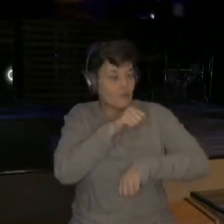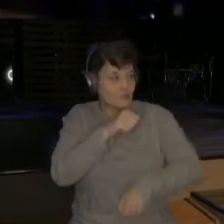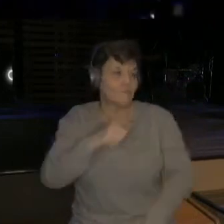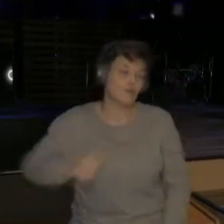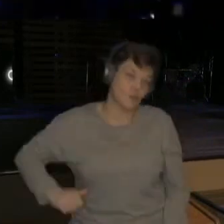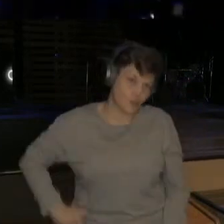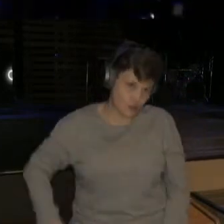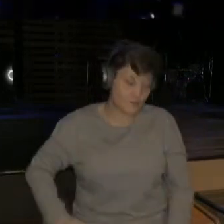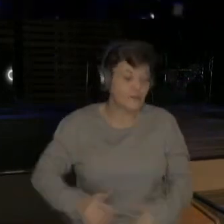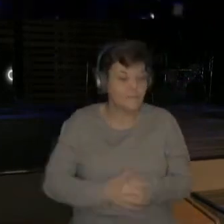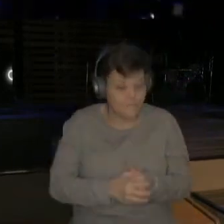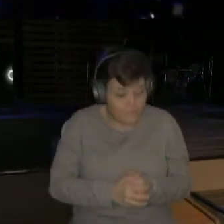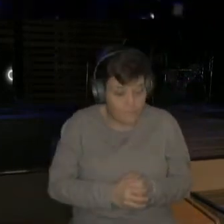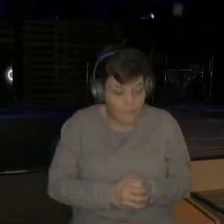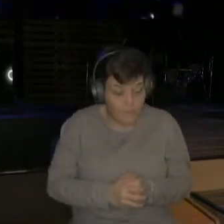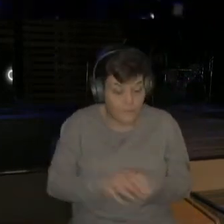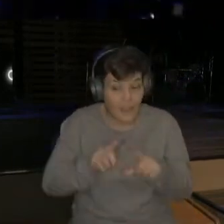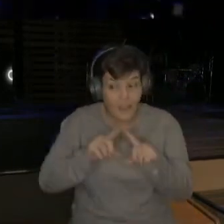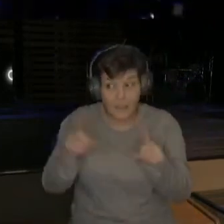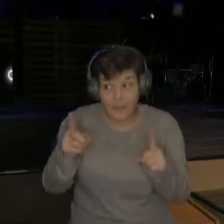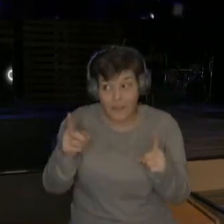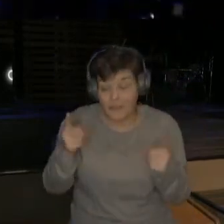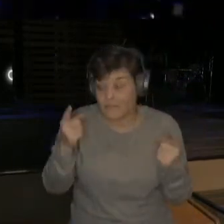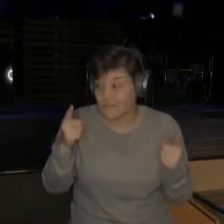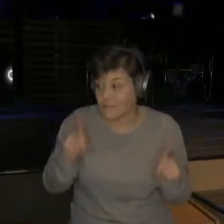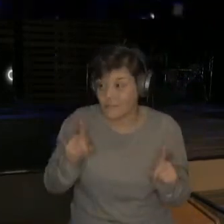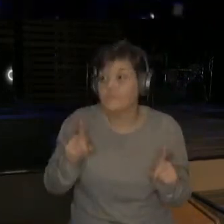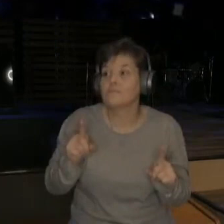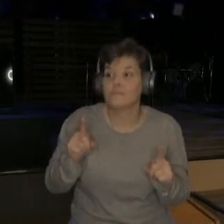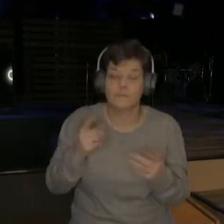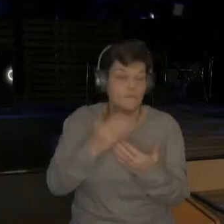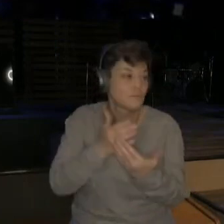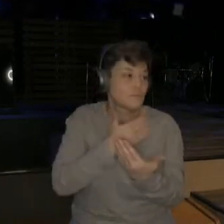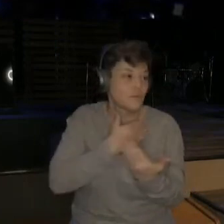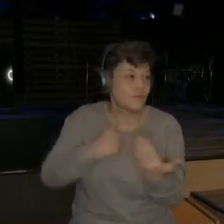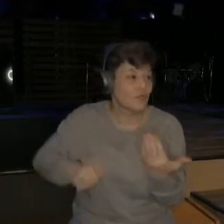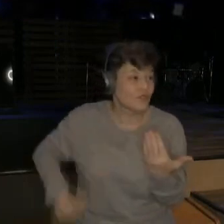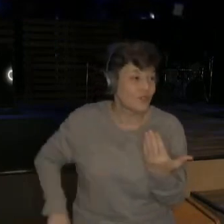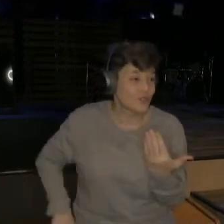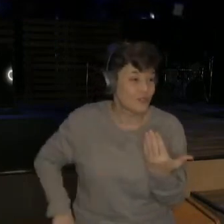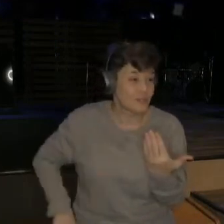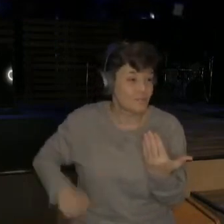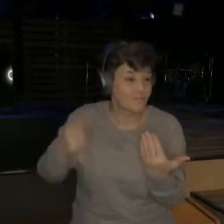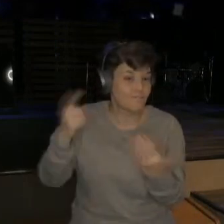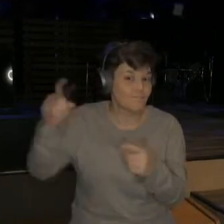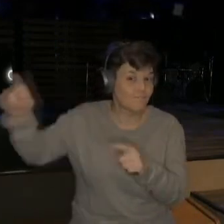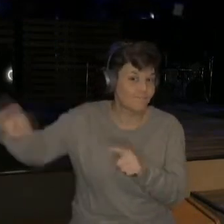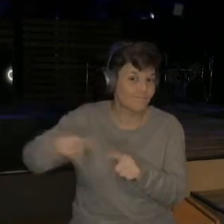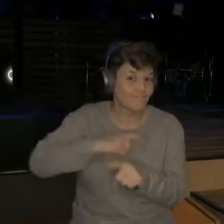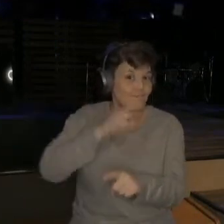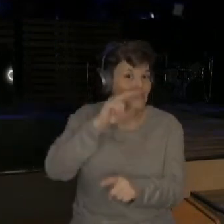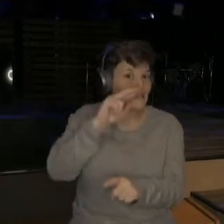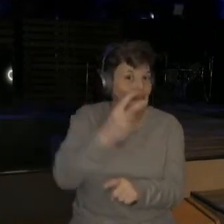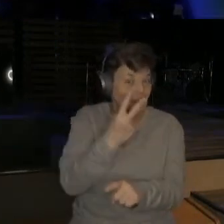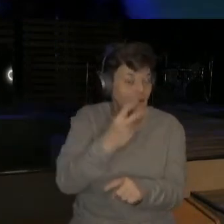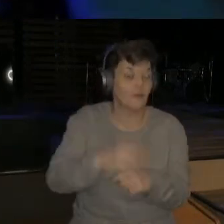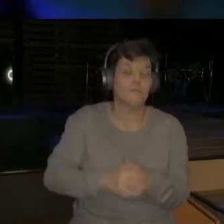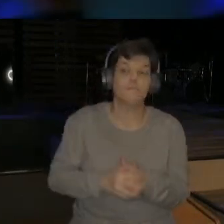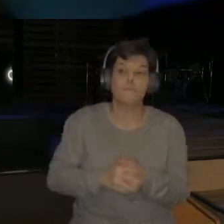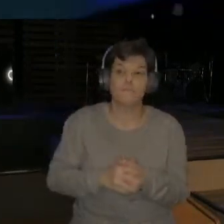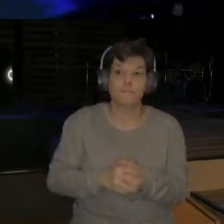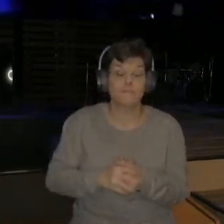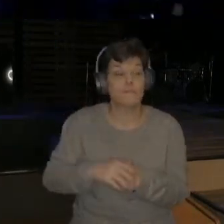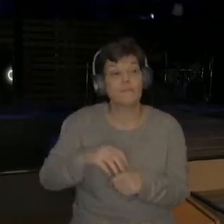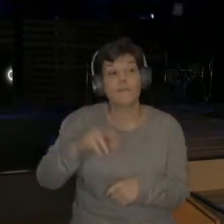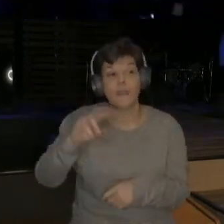But before the procedure was performed, she received another call. The second call was